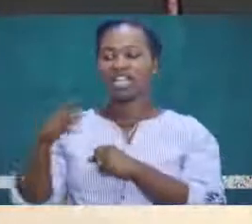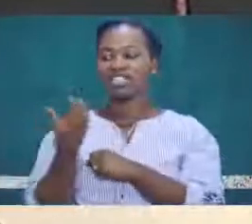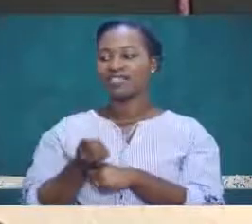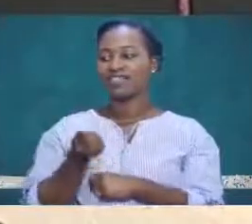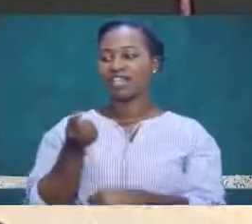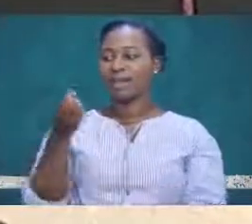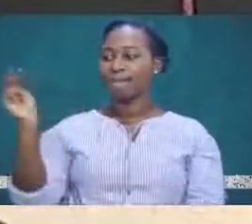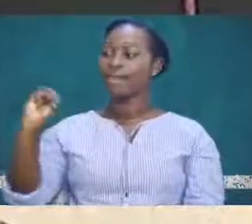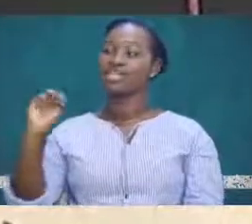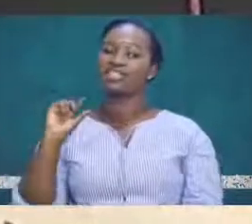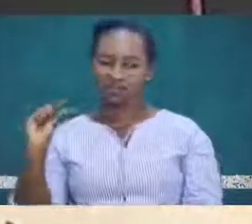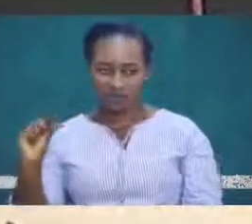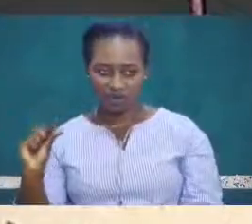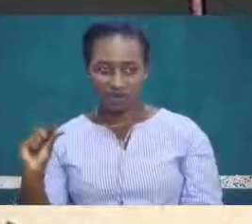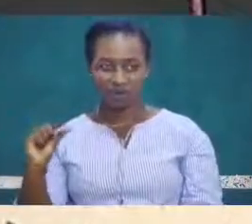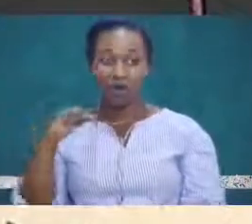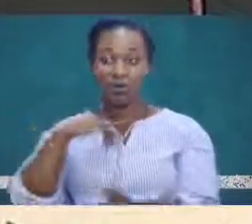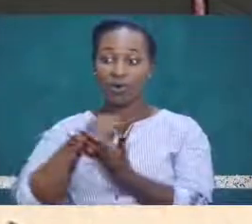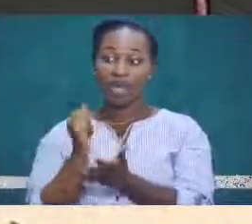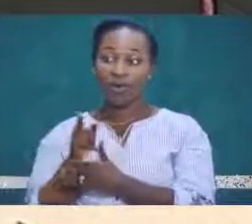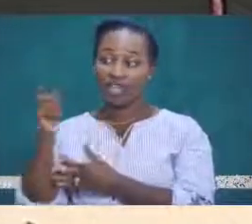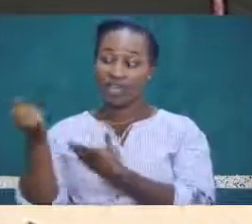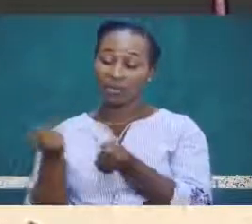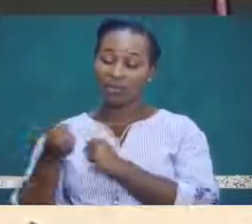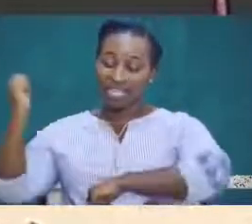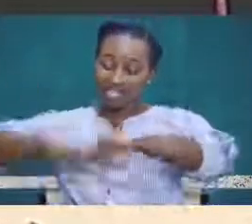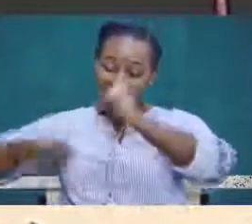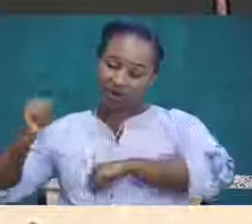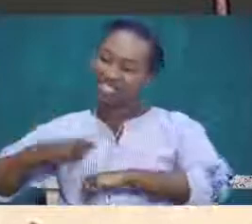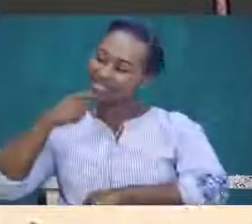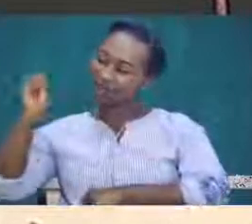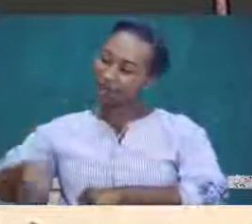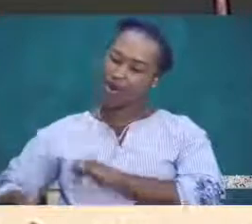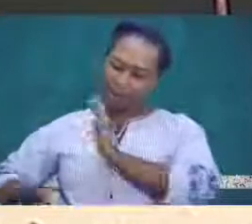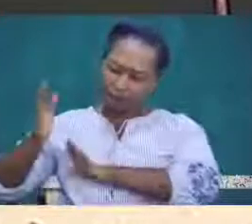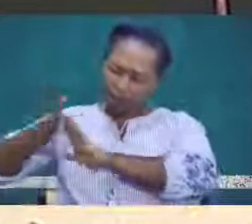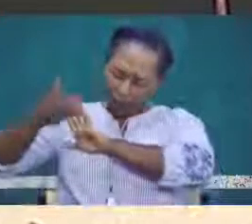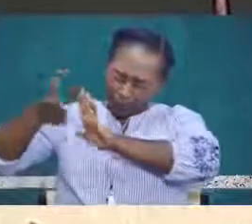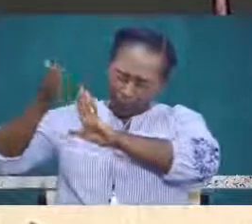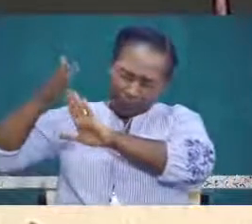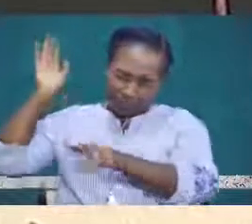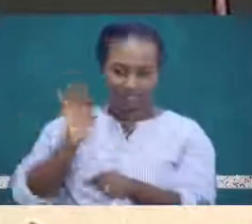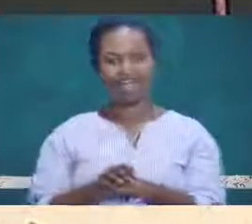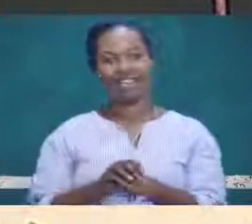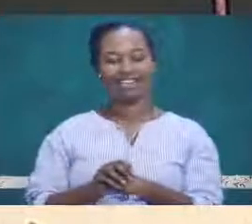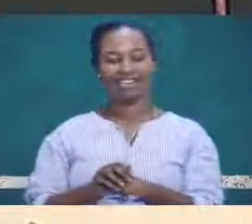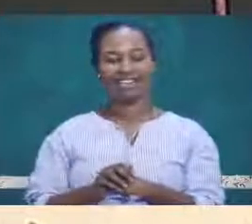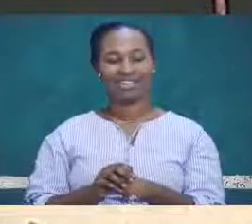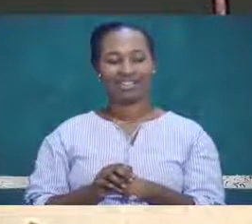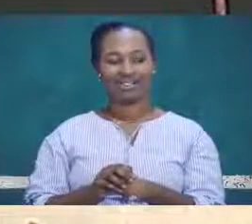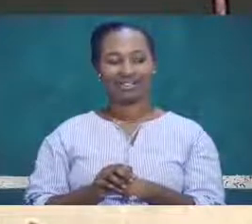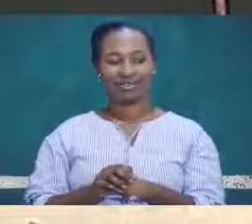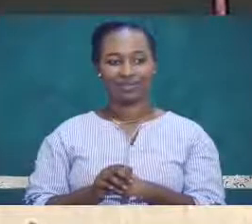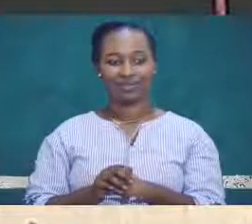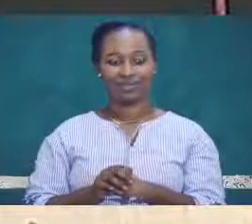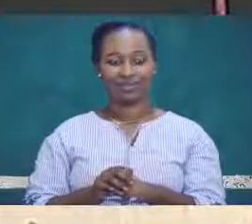in a racing car, you want the car to move so fast and become the fast. Okay? So